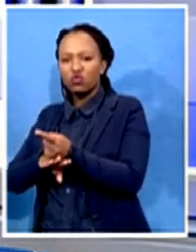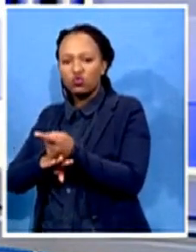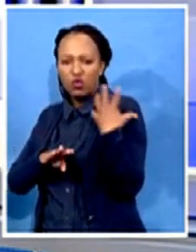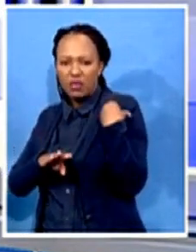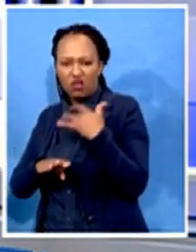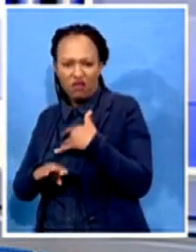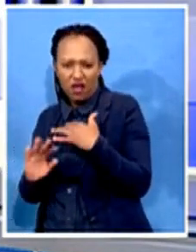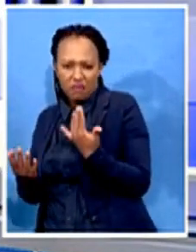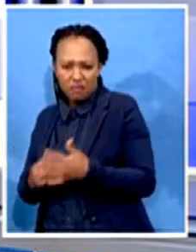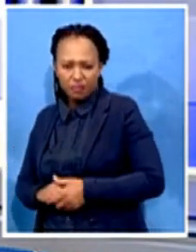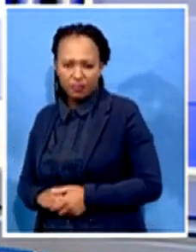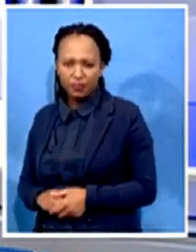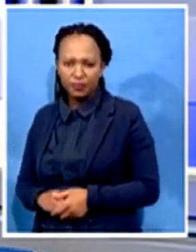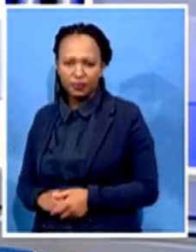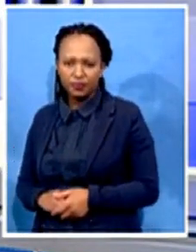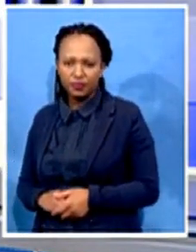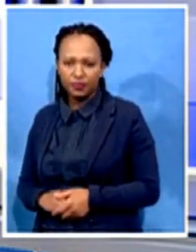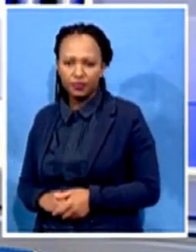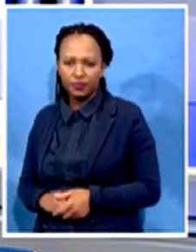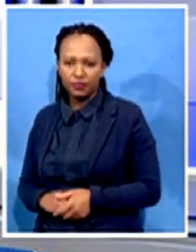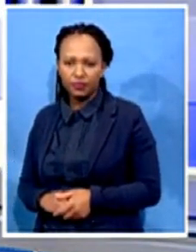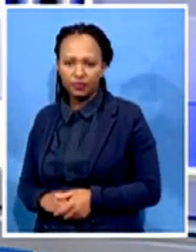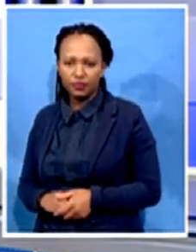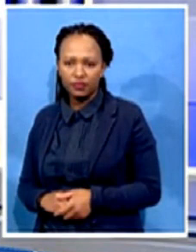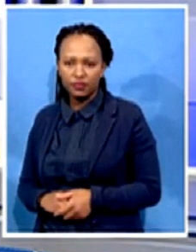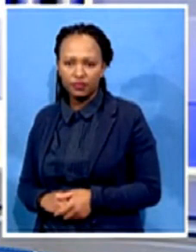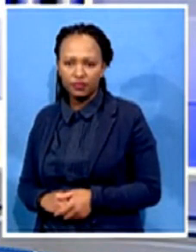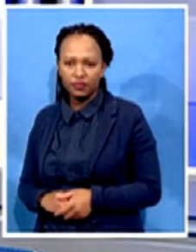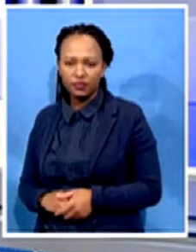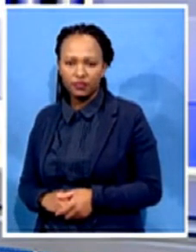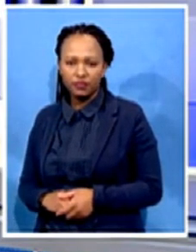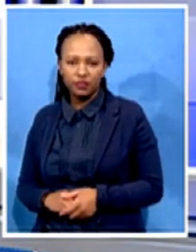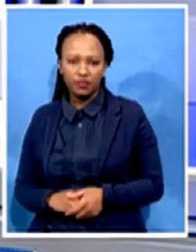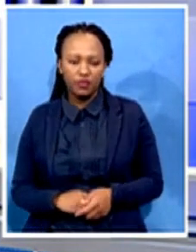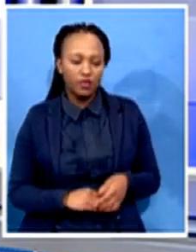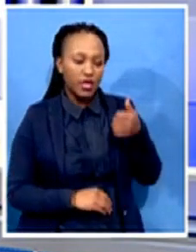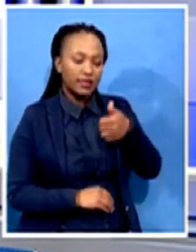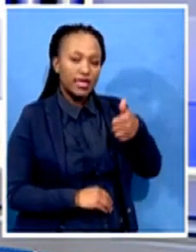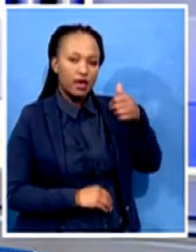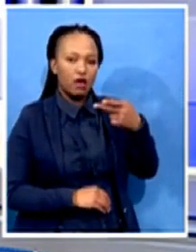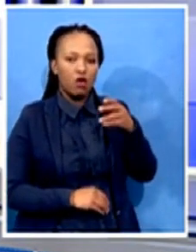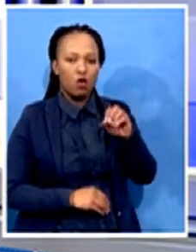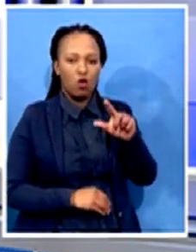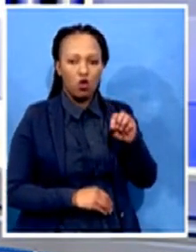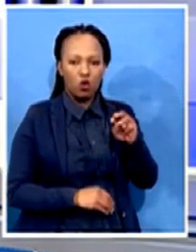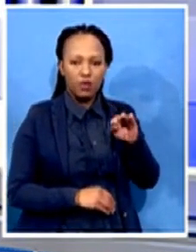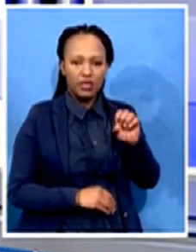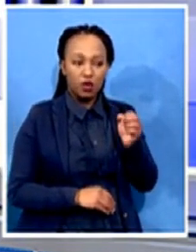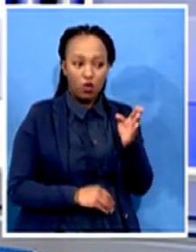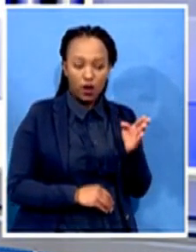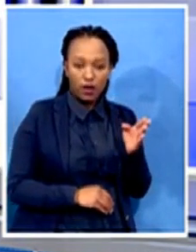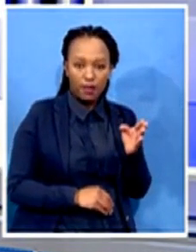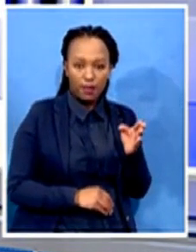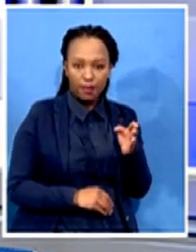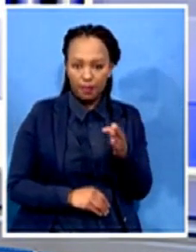For your input. Be well. General Holomisa, you with us? Yes. So you're